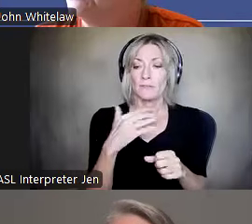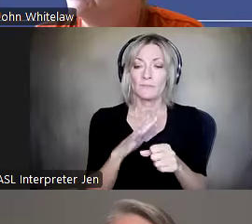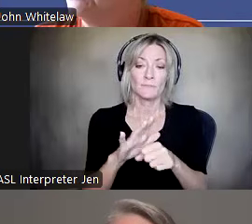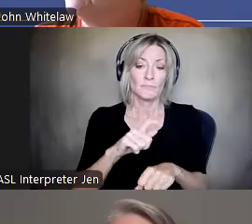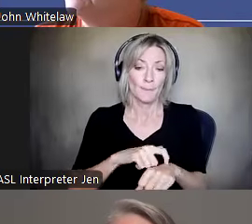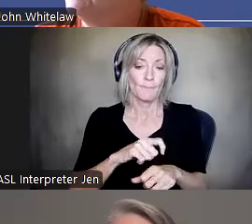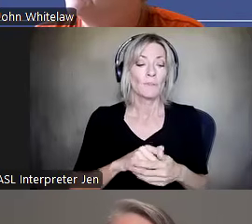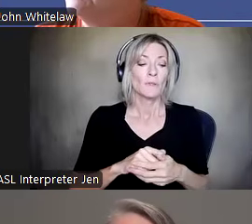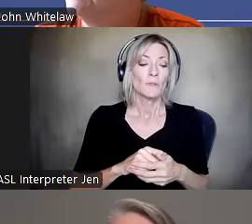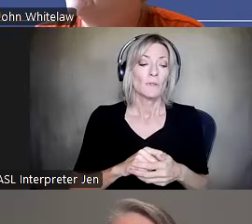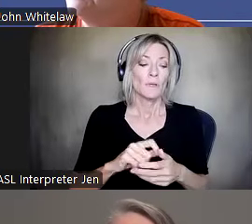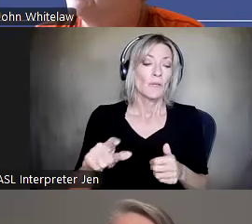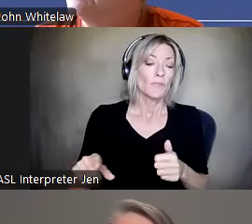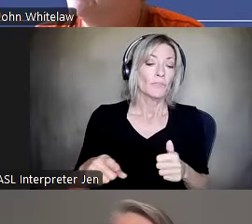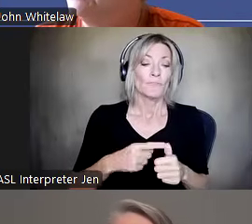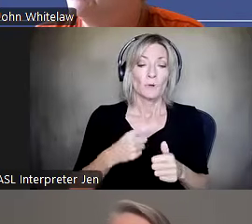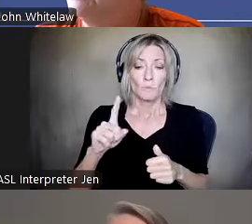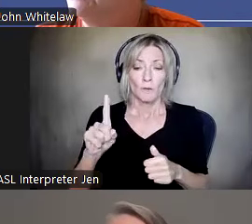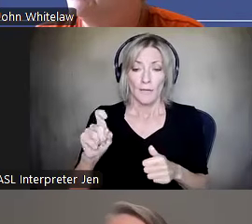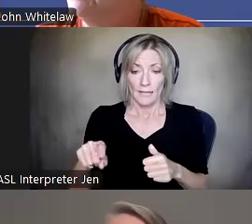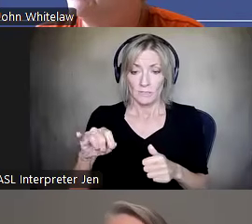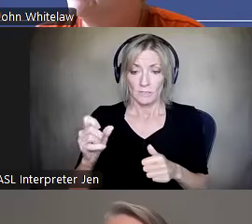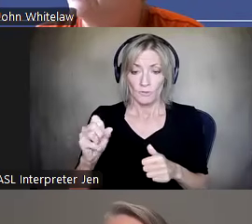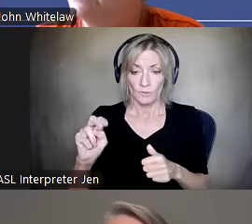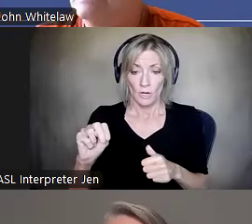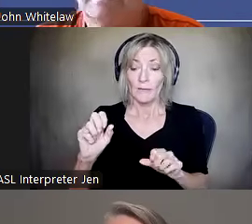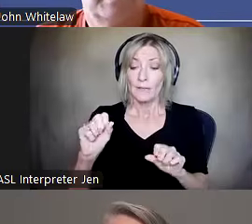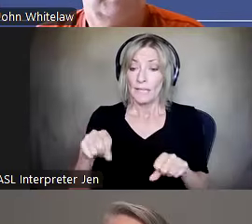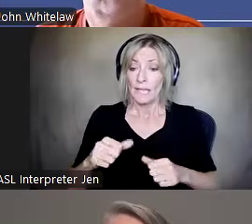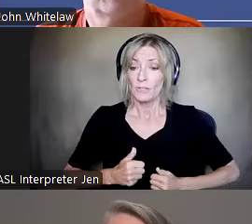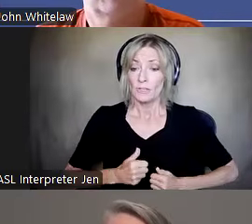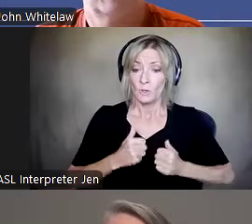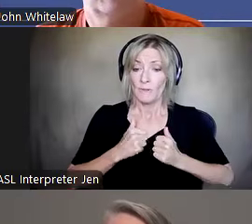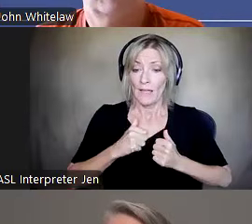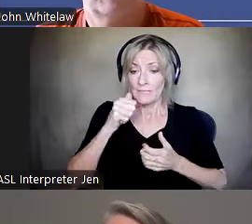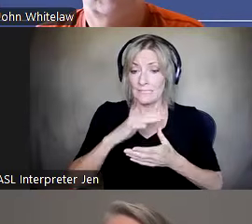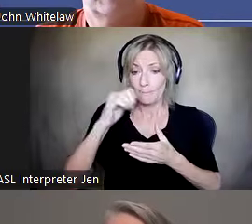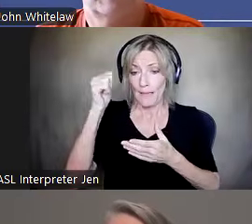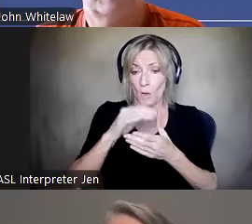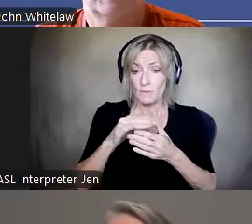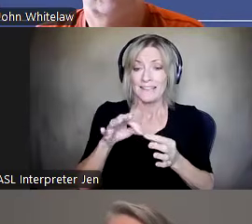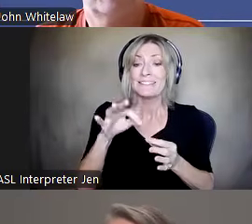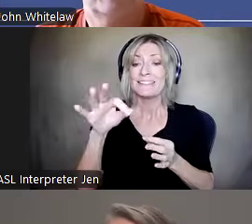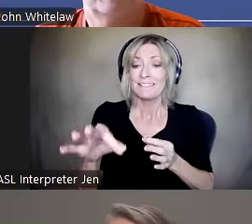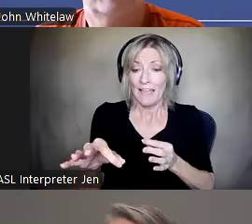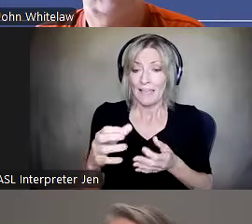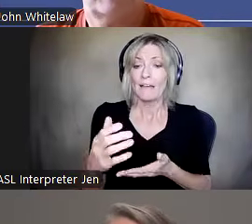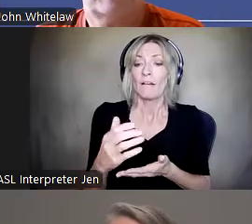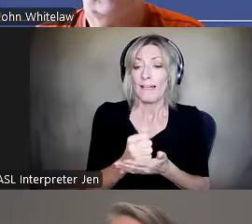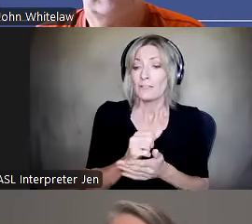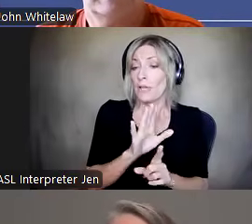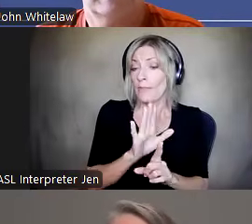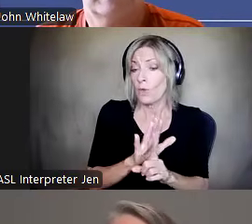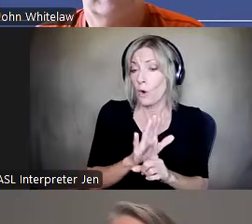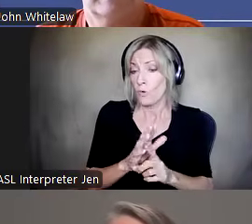first one I'm going to throw to you, John, is a question: can a surviving spouse delay collecting their own retirement